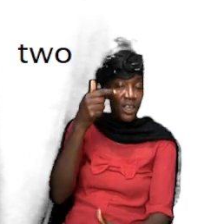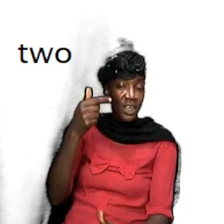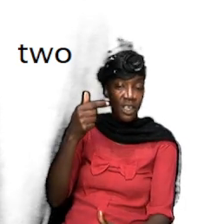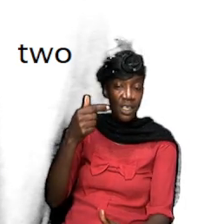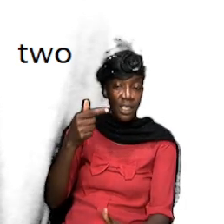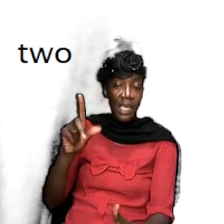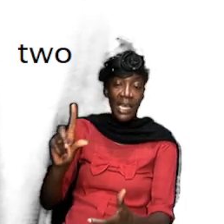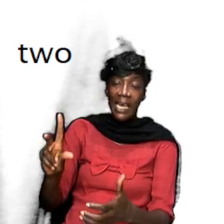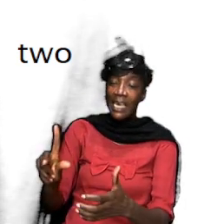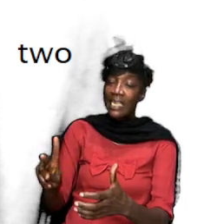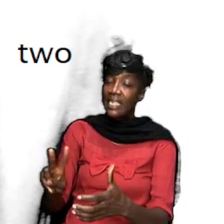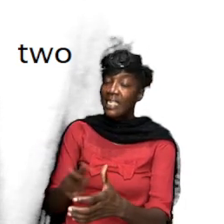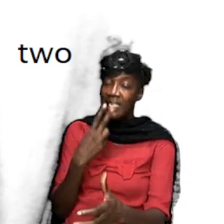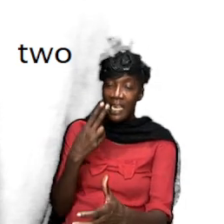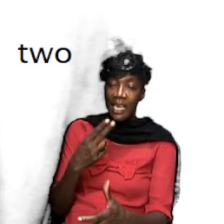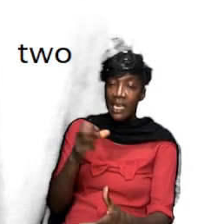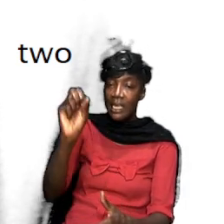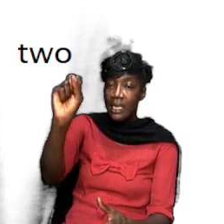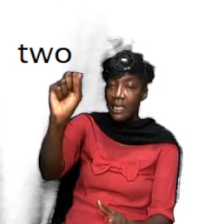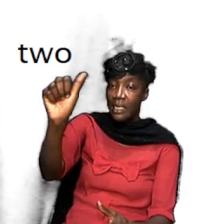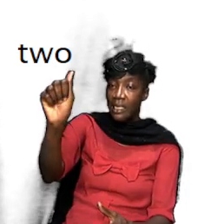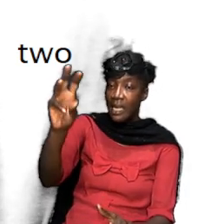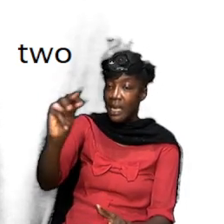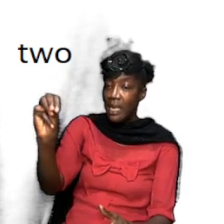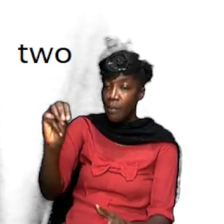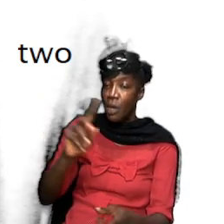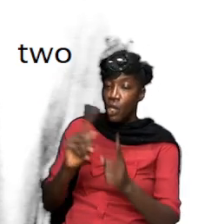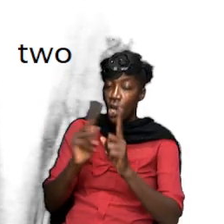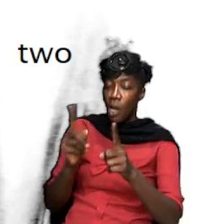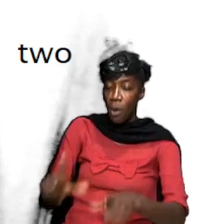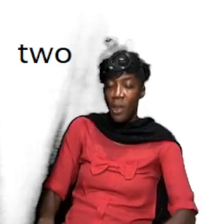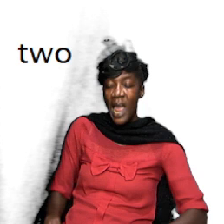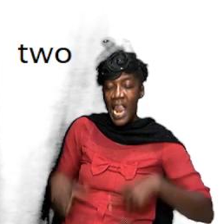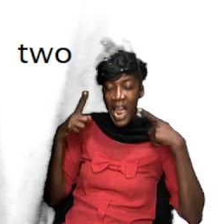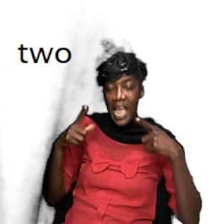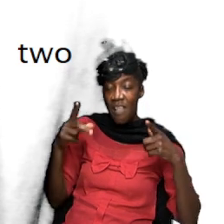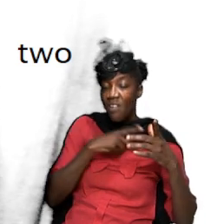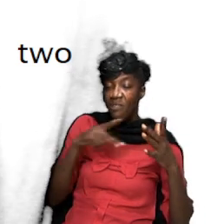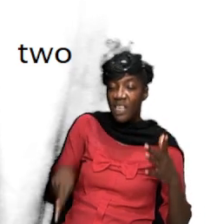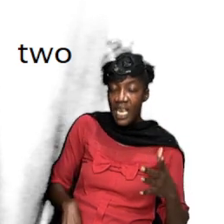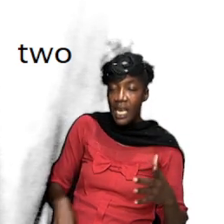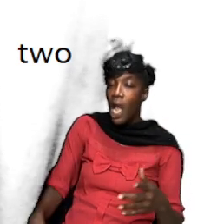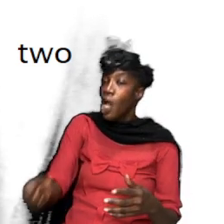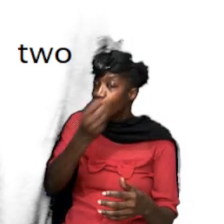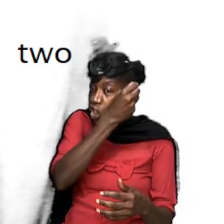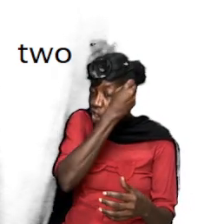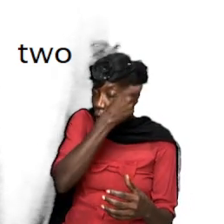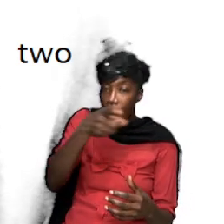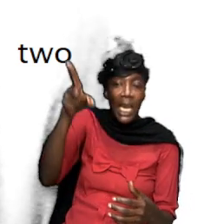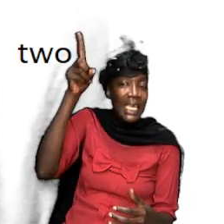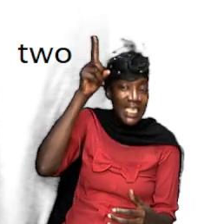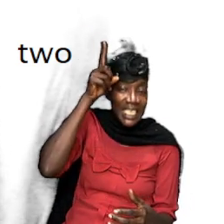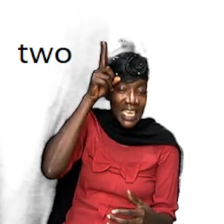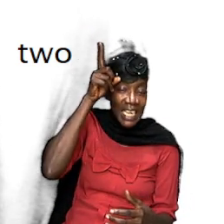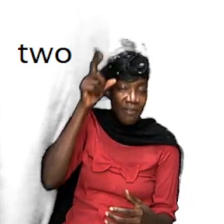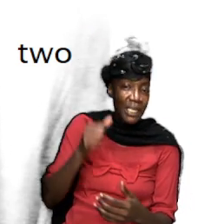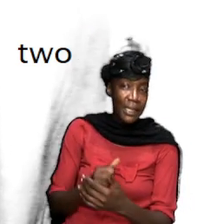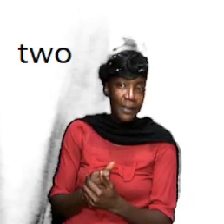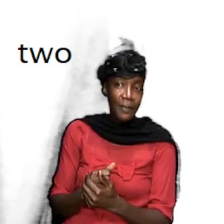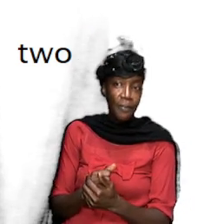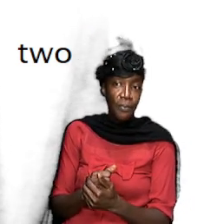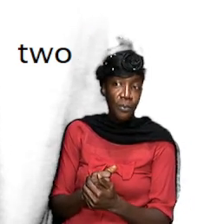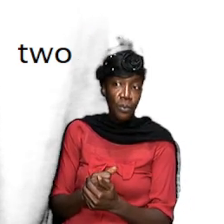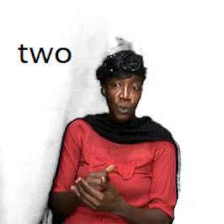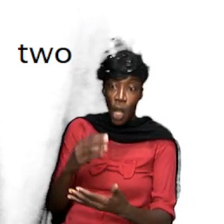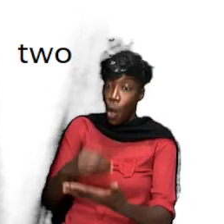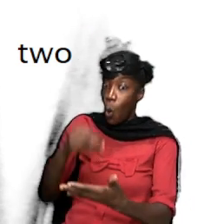talk about the life of King Saul and the life of David. And, you know, we can learn a